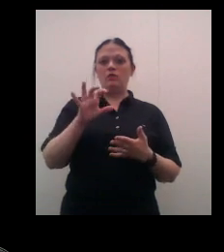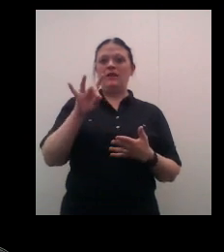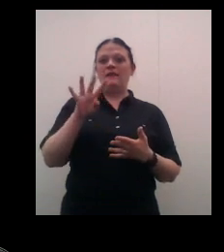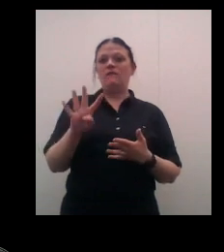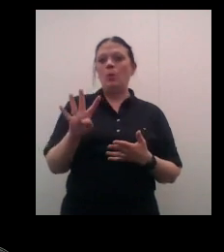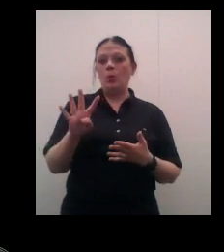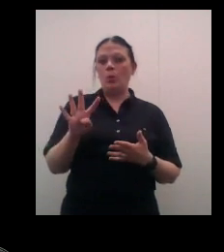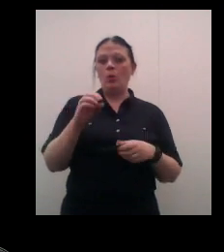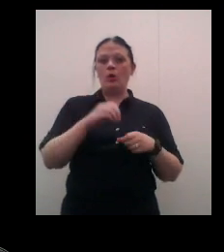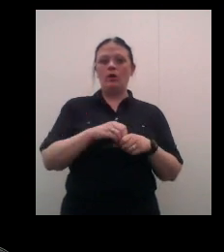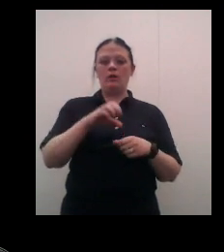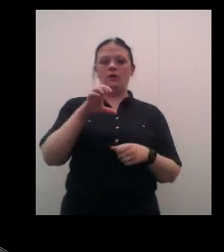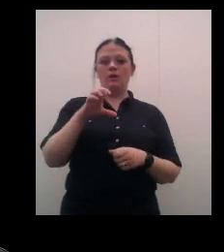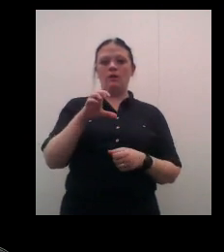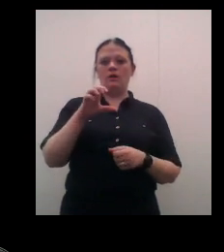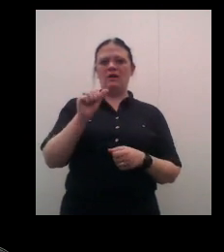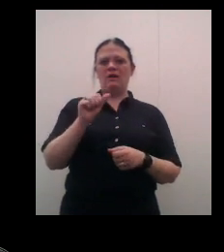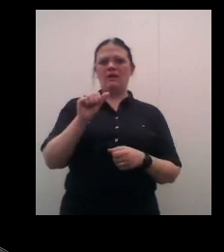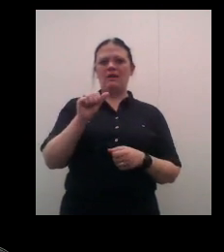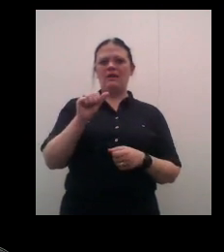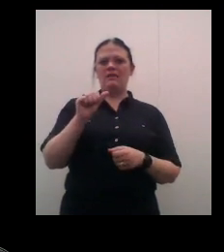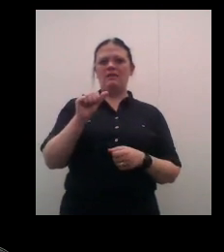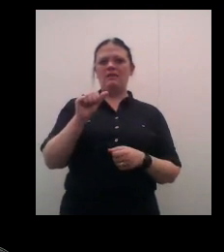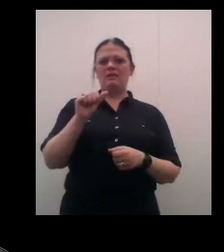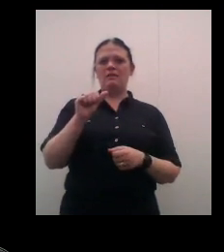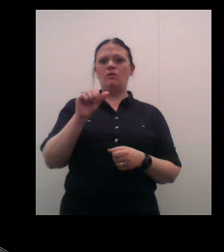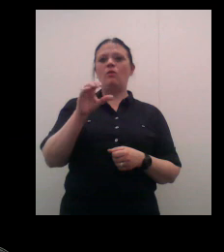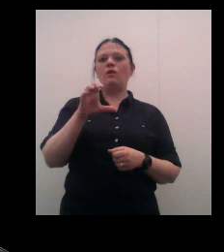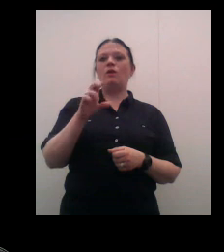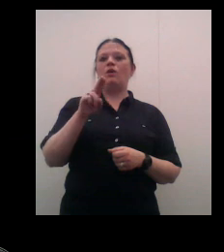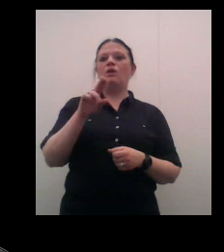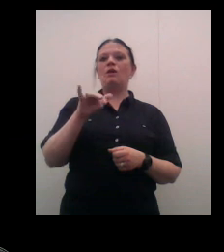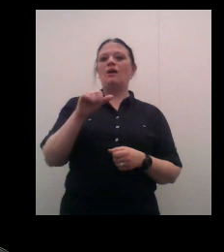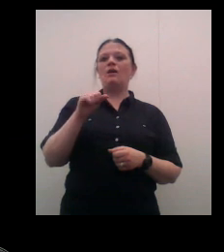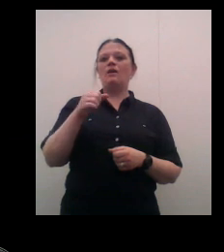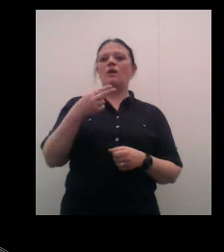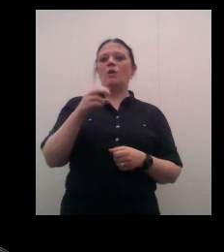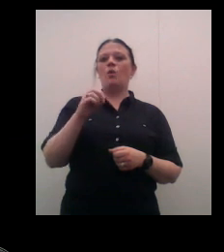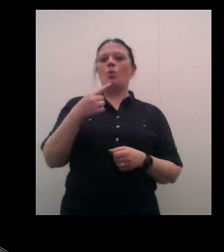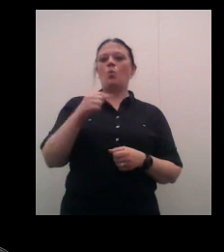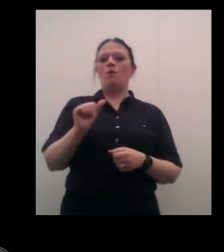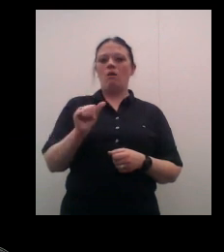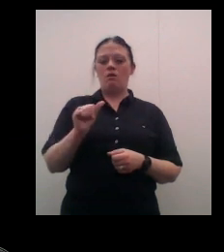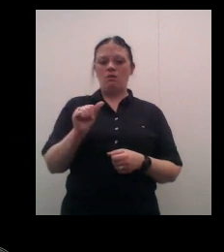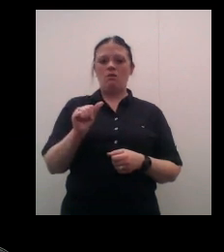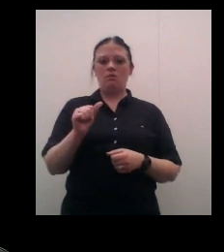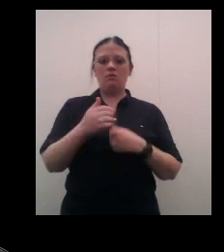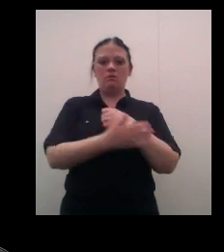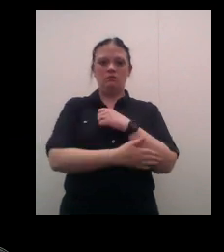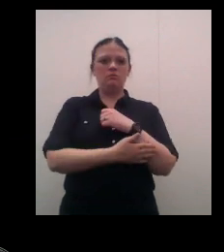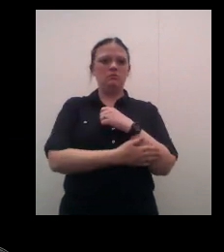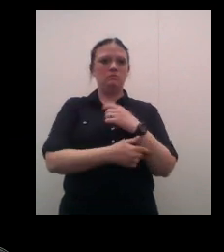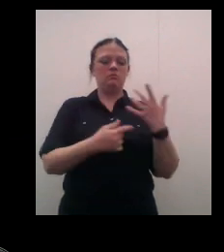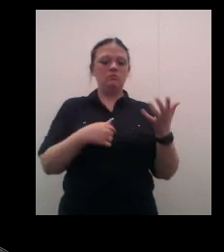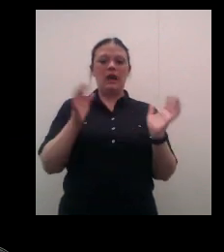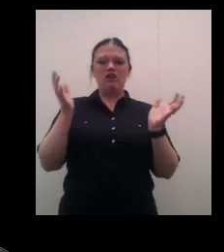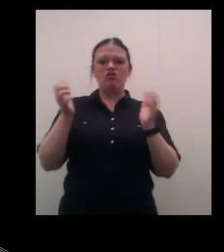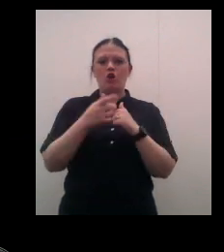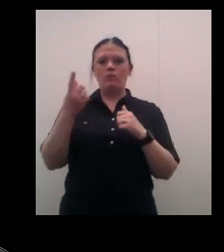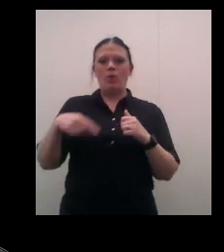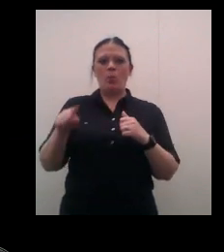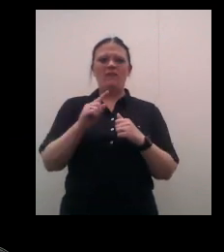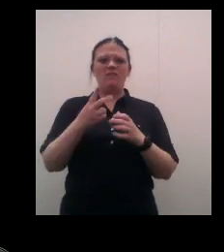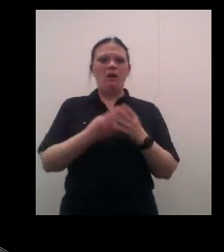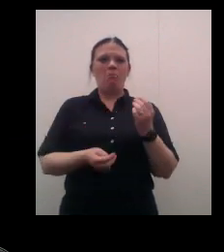1,984 cases in Cuyahoga County, where my counterpart Armin Budish is. I've talked to both of them at various times. They were happy about where they